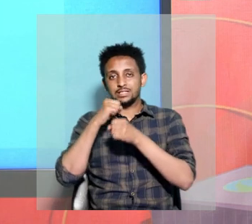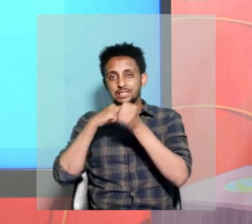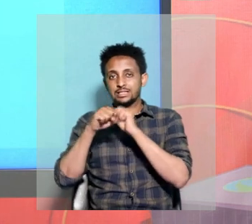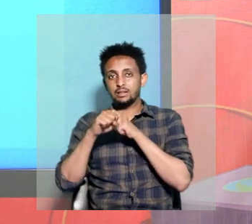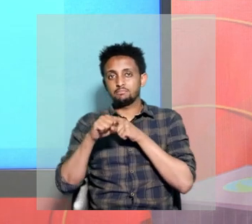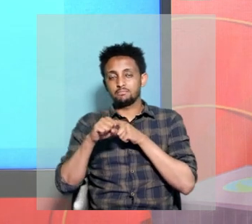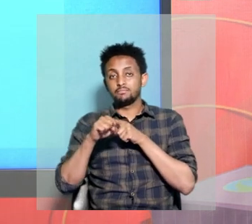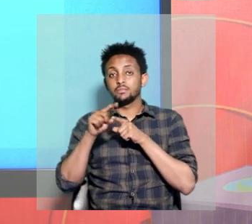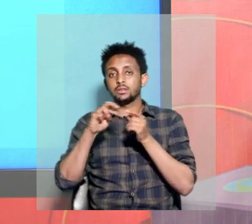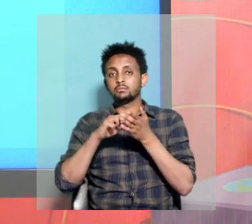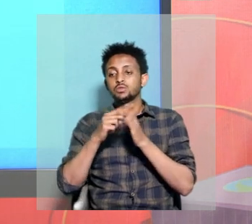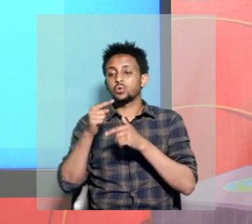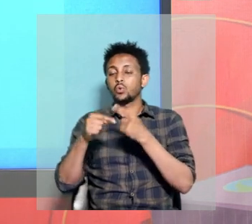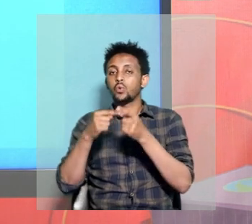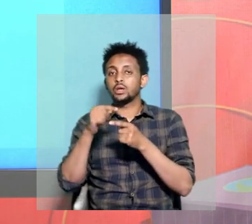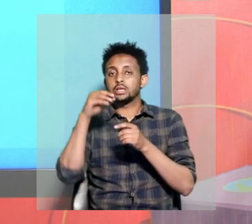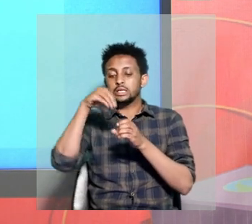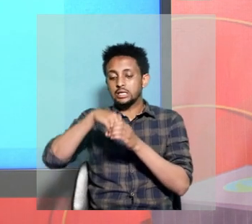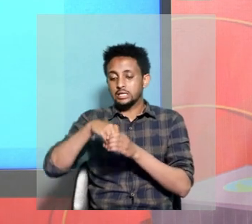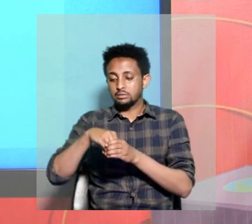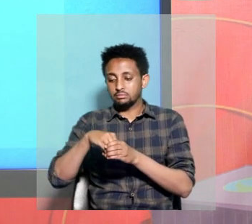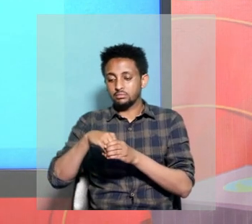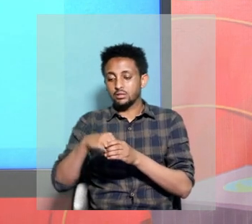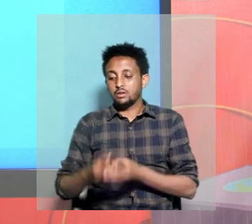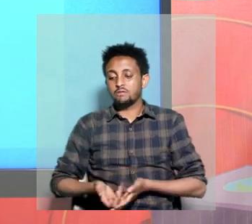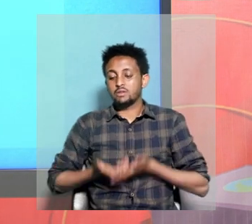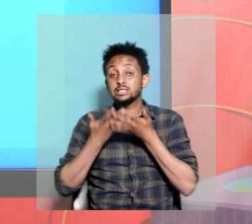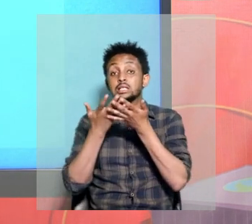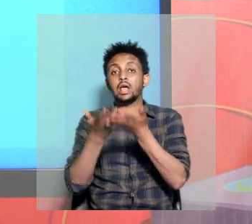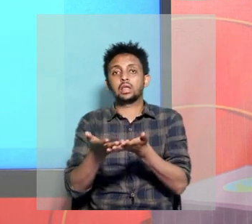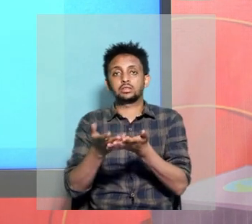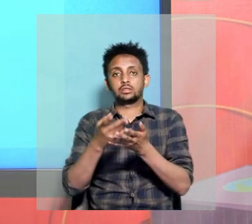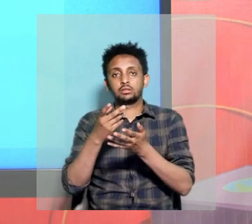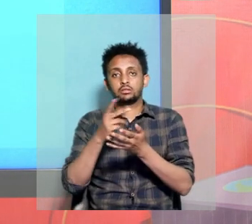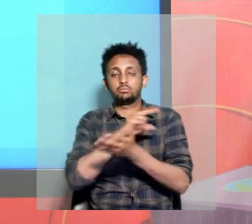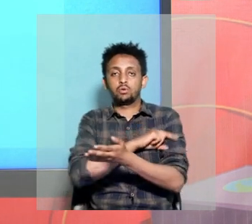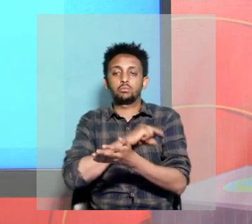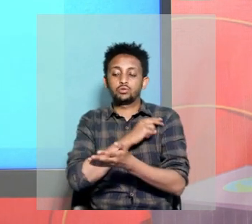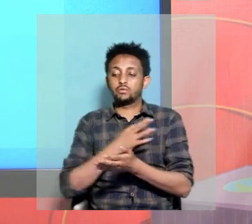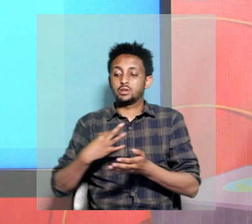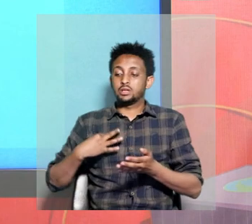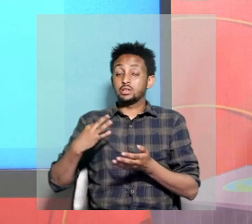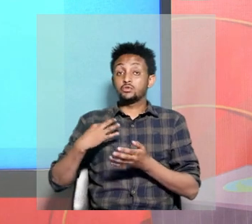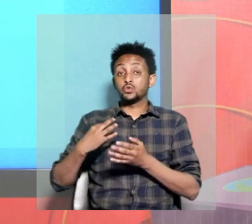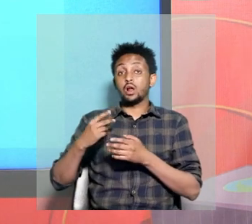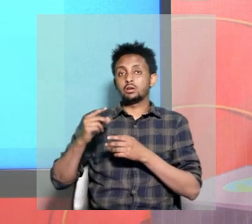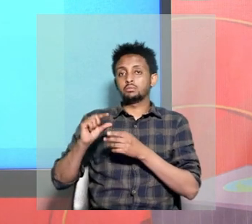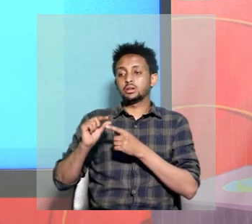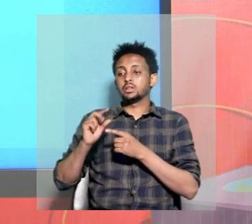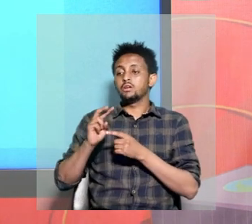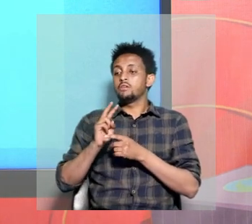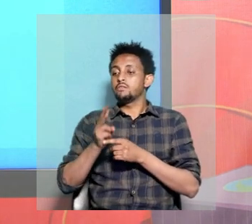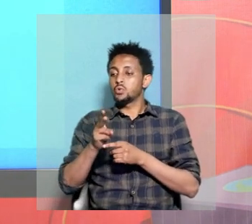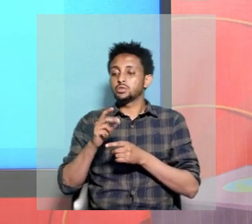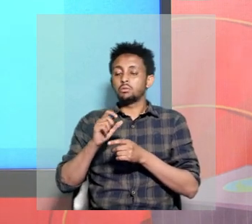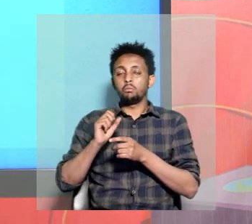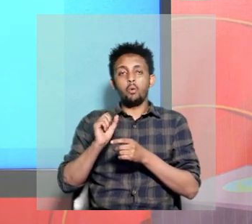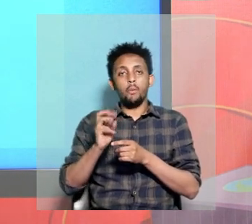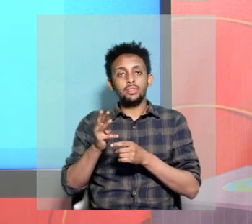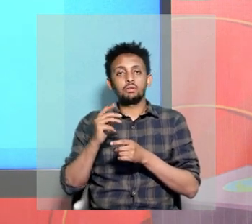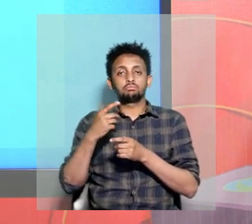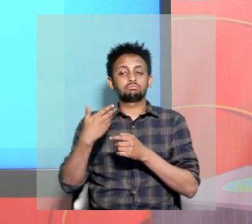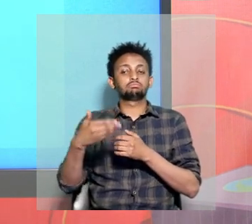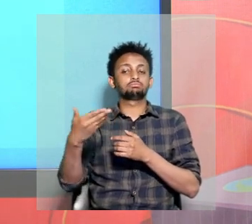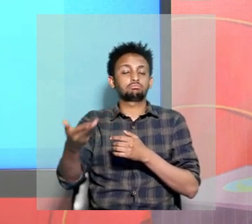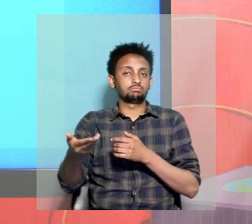system. Meaning we are going to investigate the properties of individual particles like velocity, momentum, position, and so on,